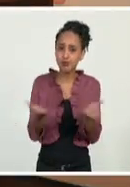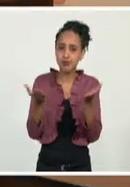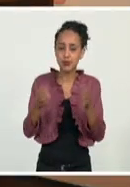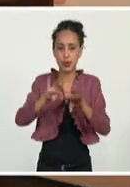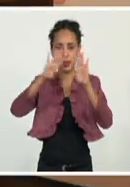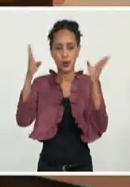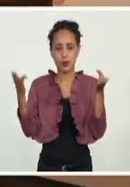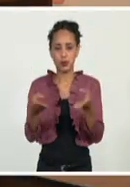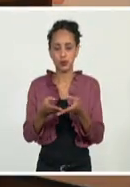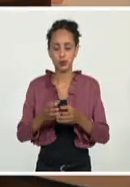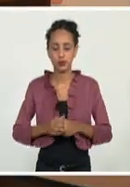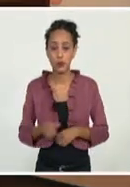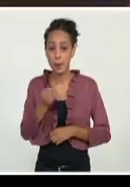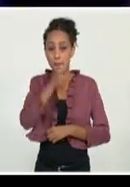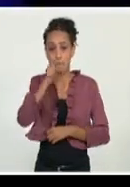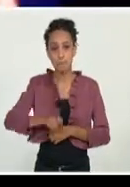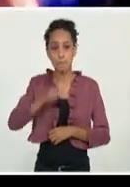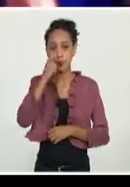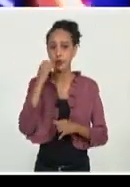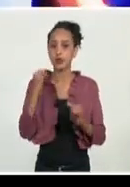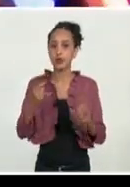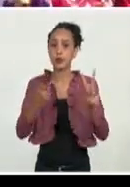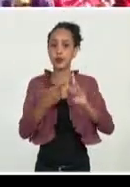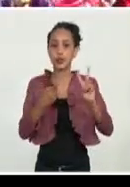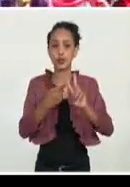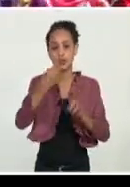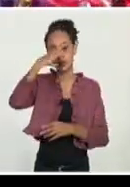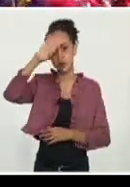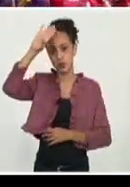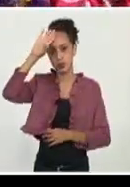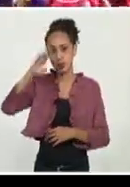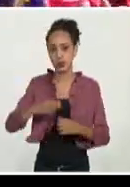mundo. Miguel Ángel Ribalta, Sistema Informativo de la Televisión Cubana.